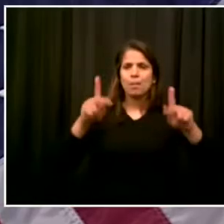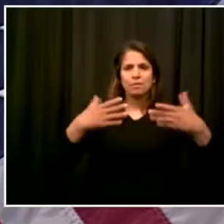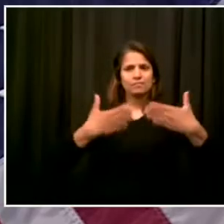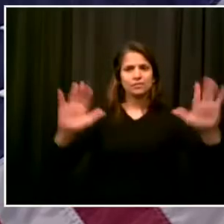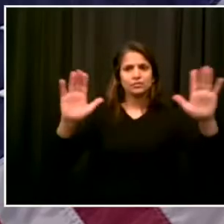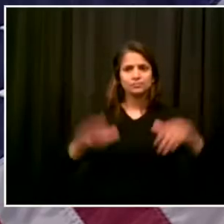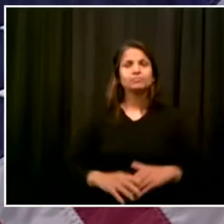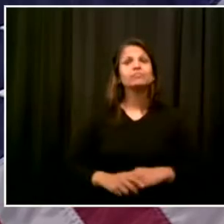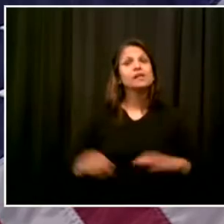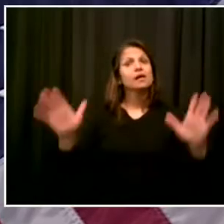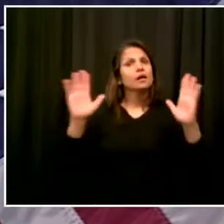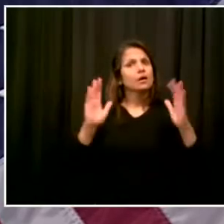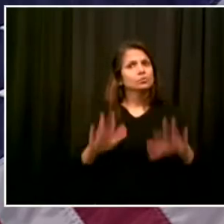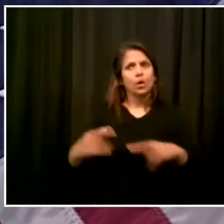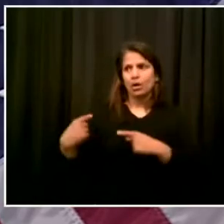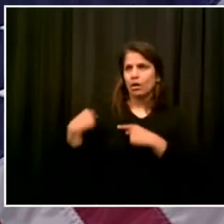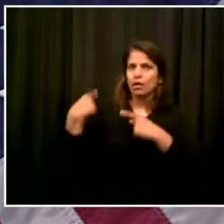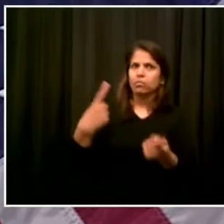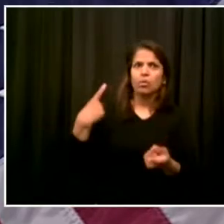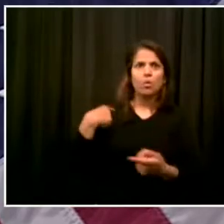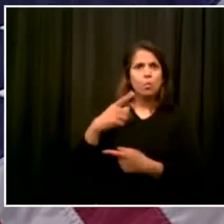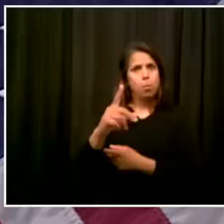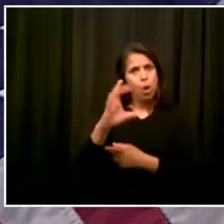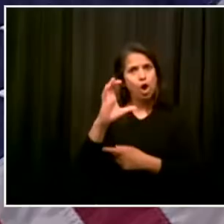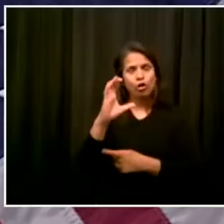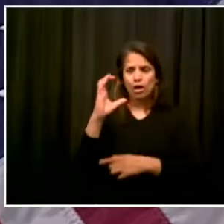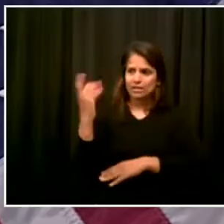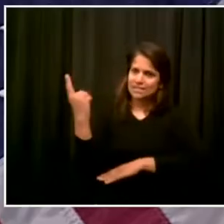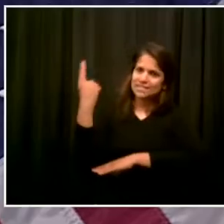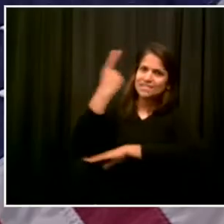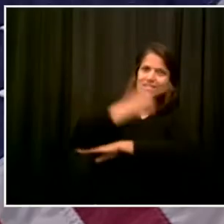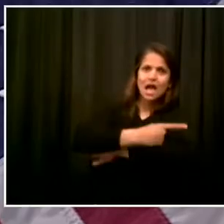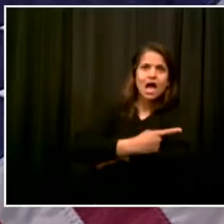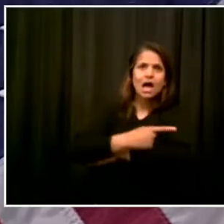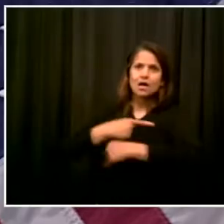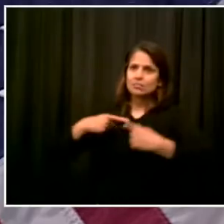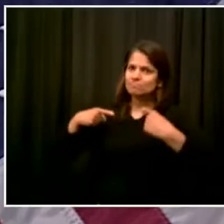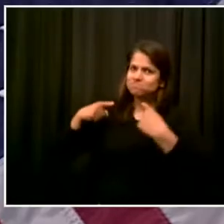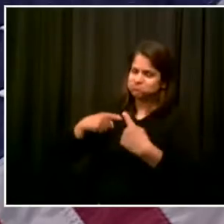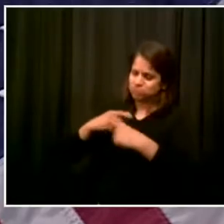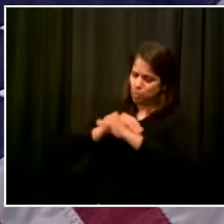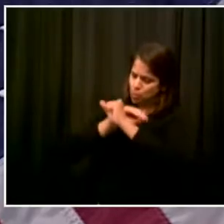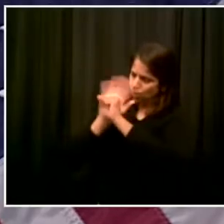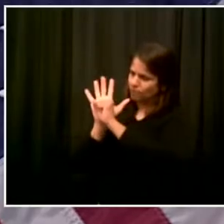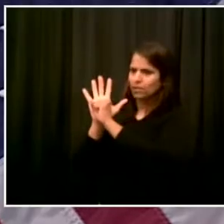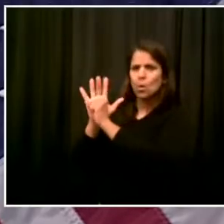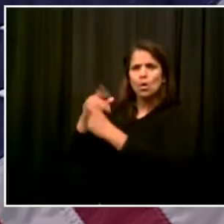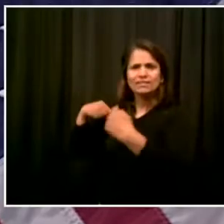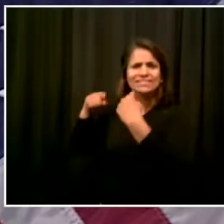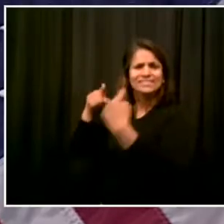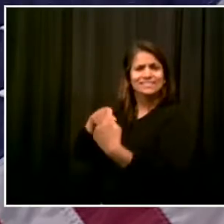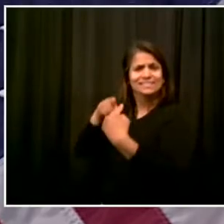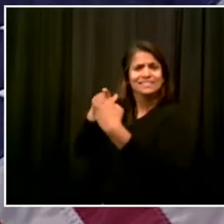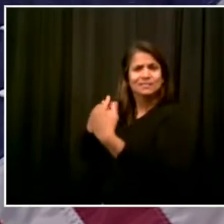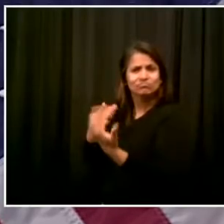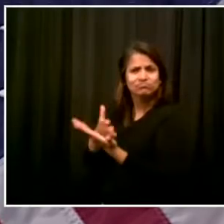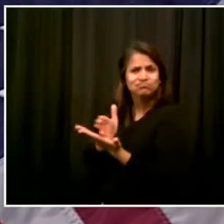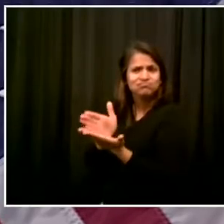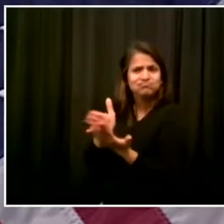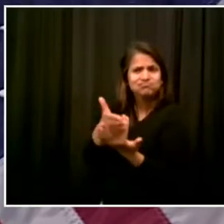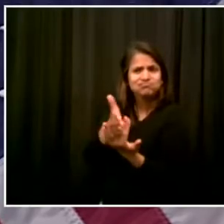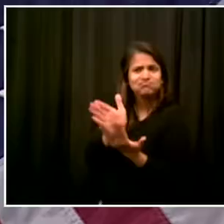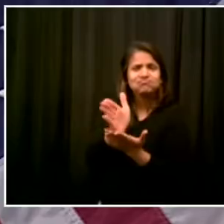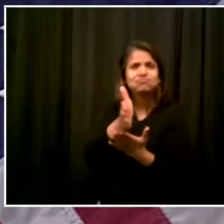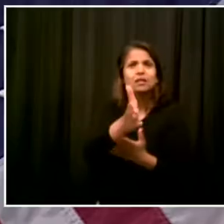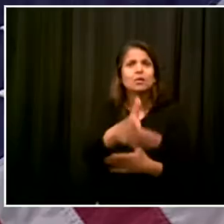things we're going to have to fight our way through, but also the extraordinary ingenuity, creativity, spirit of New